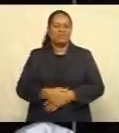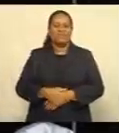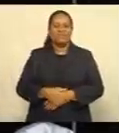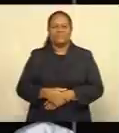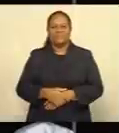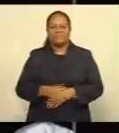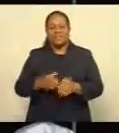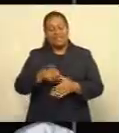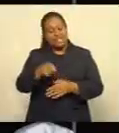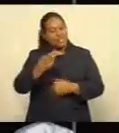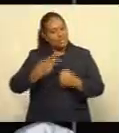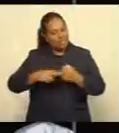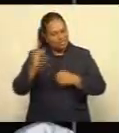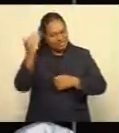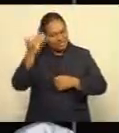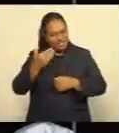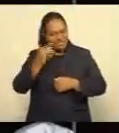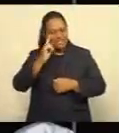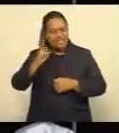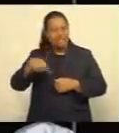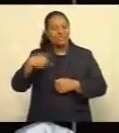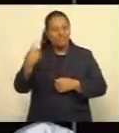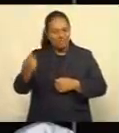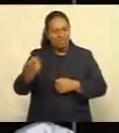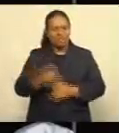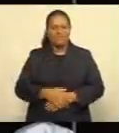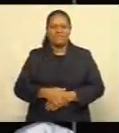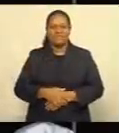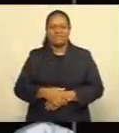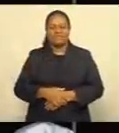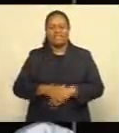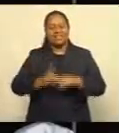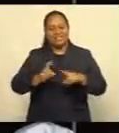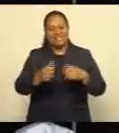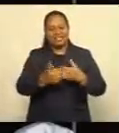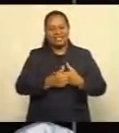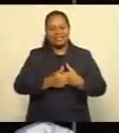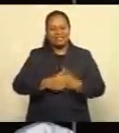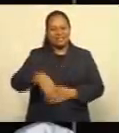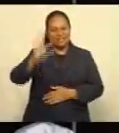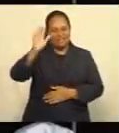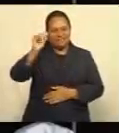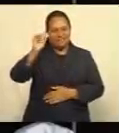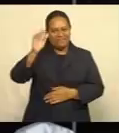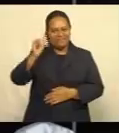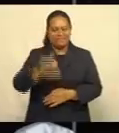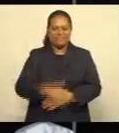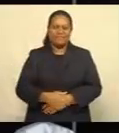That's your news this evening. I'll see you again tomorrow. Until then, stay safe. Modemanda.